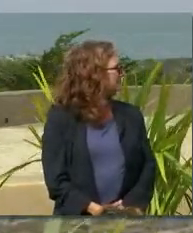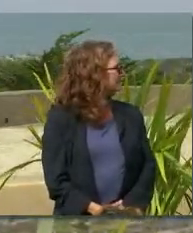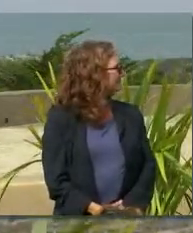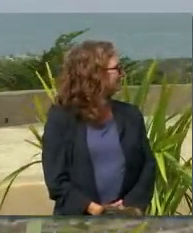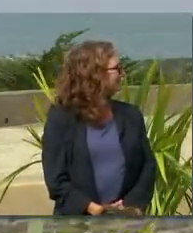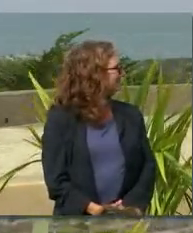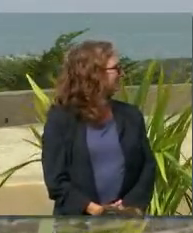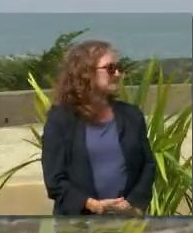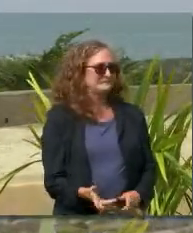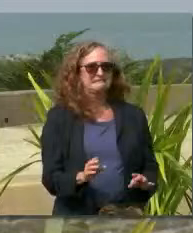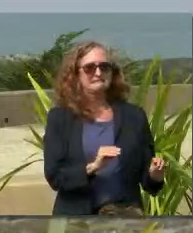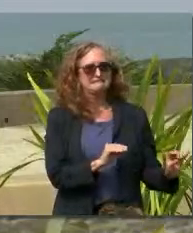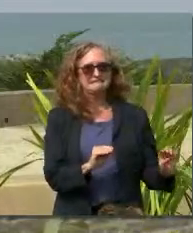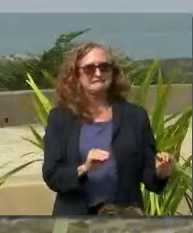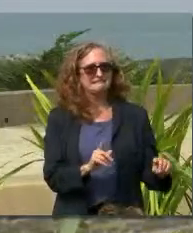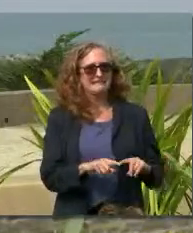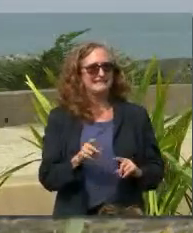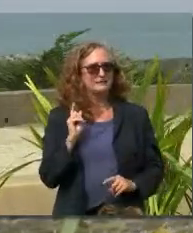I'm happy to do that.